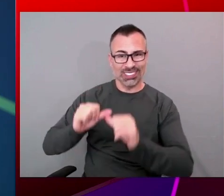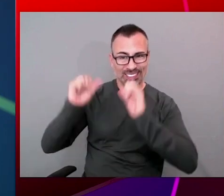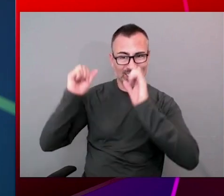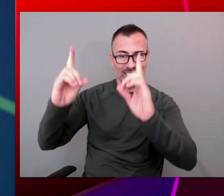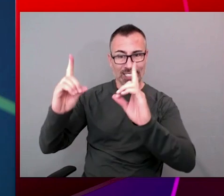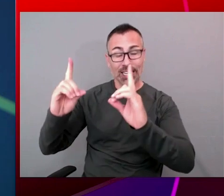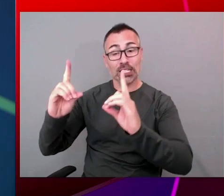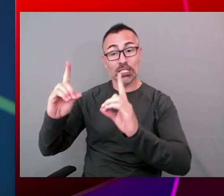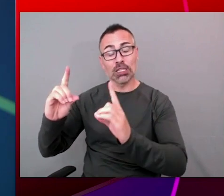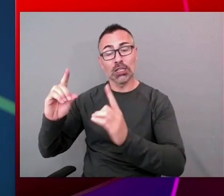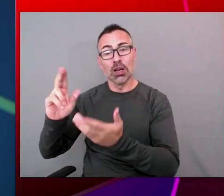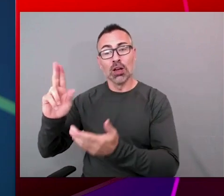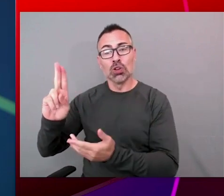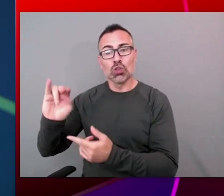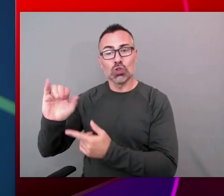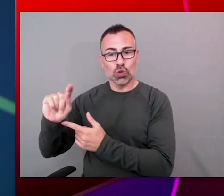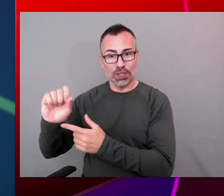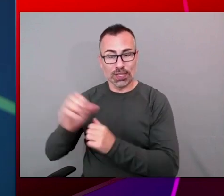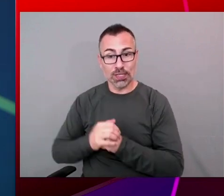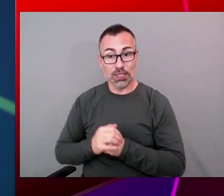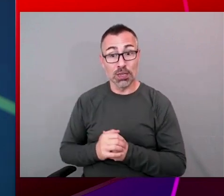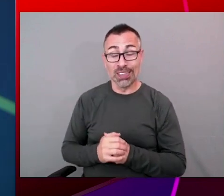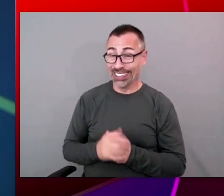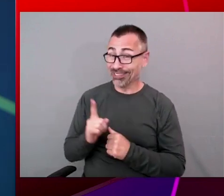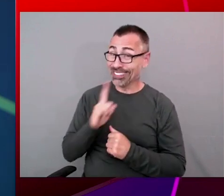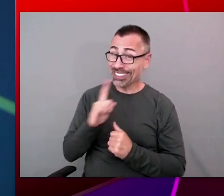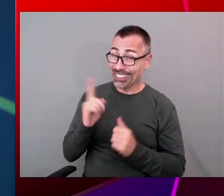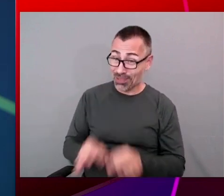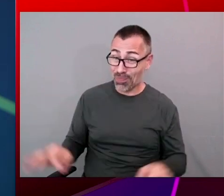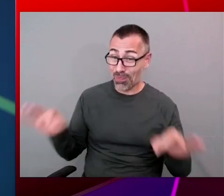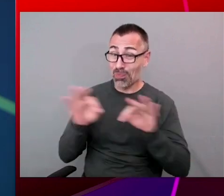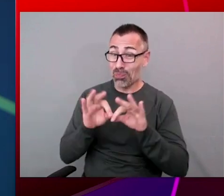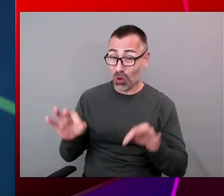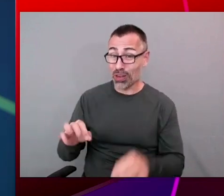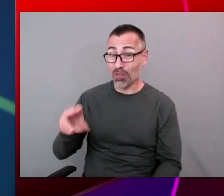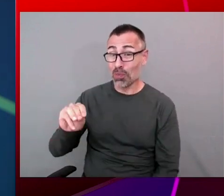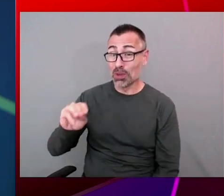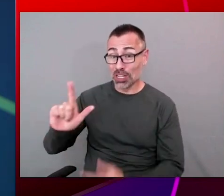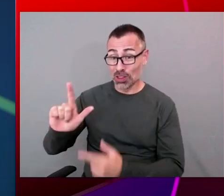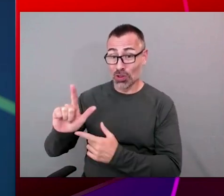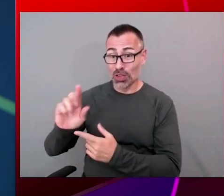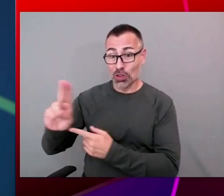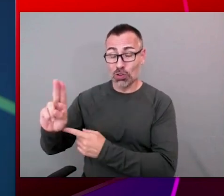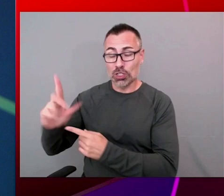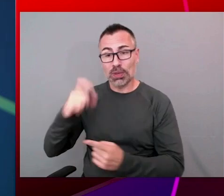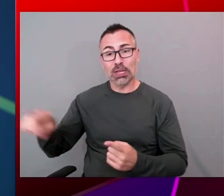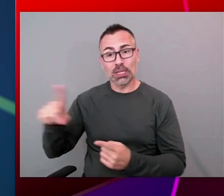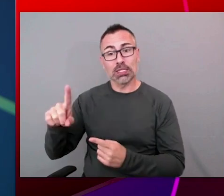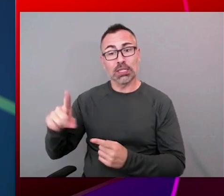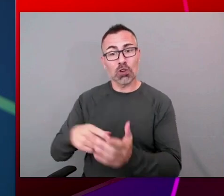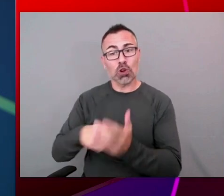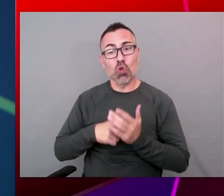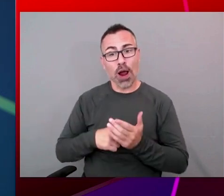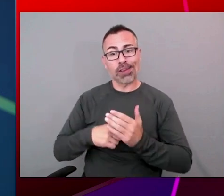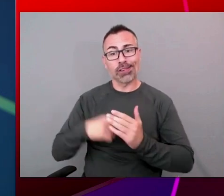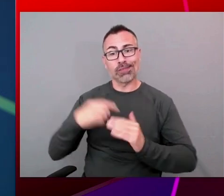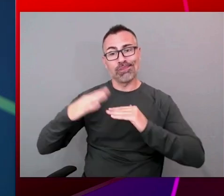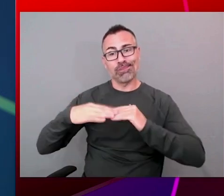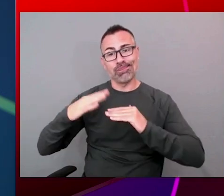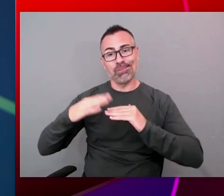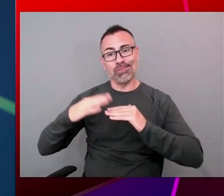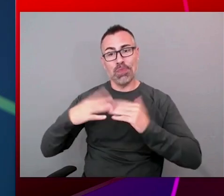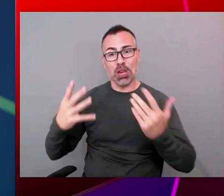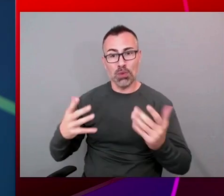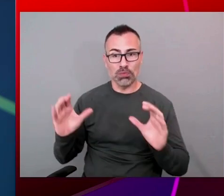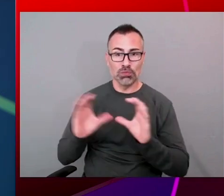is huge because educators do have a minimum like professional development credit they need to keep every year. So now we can